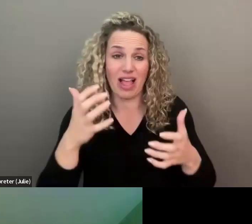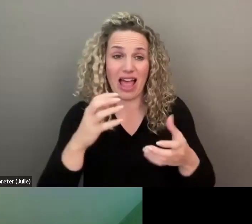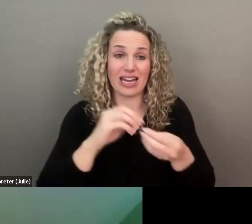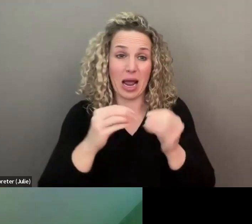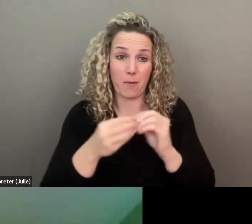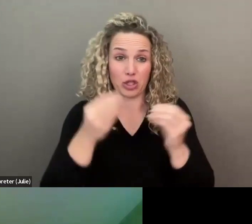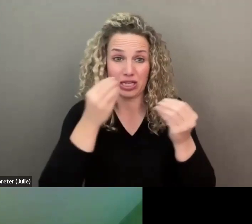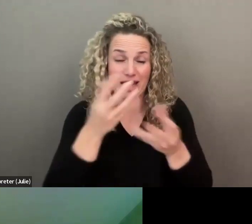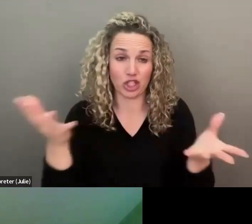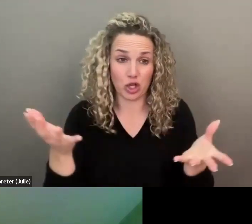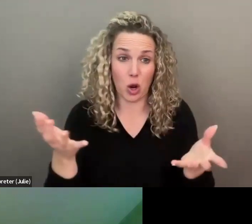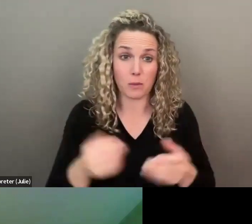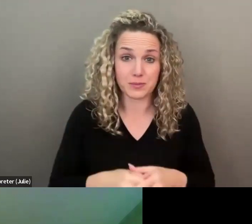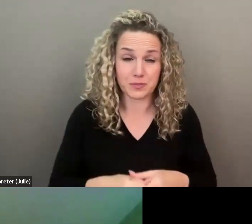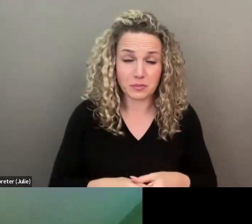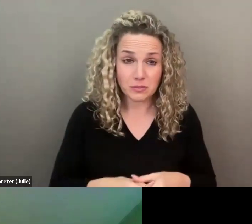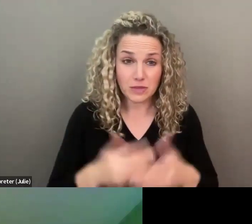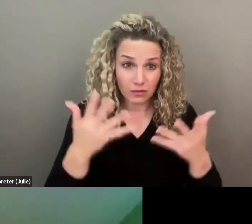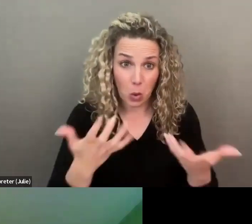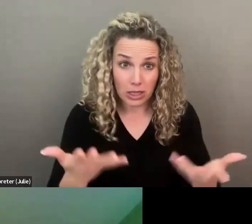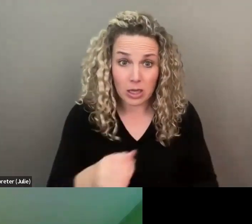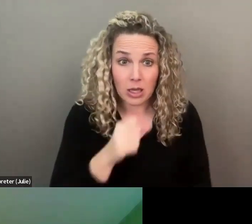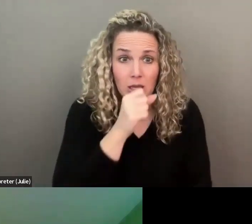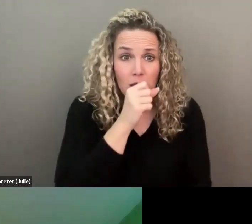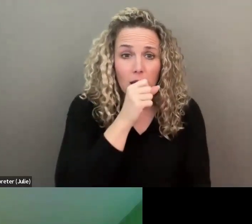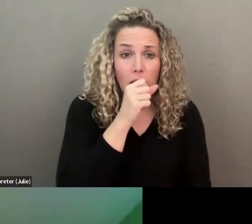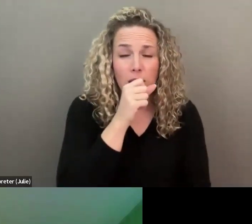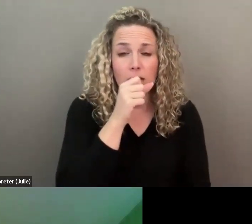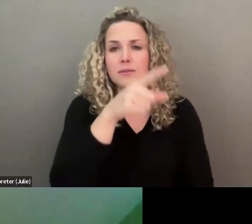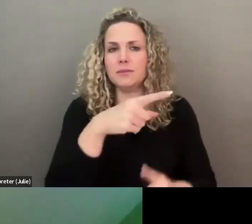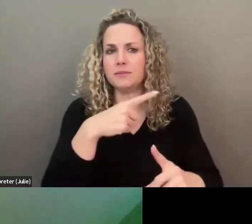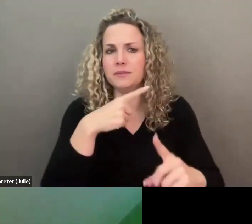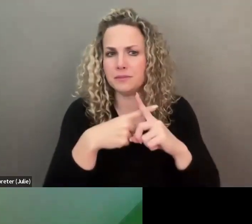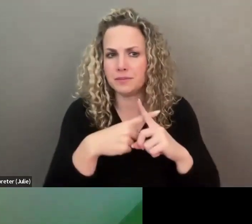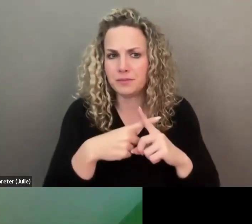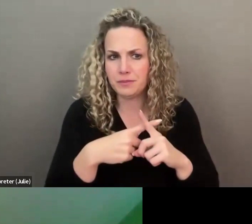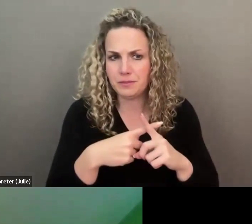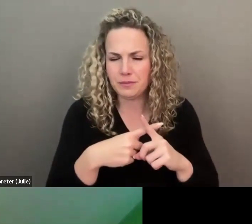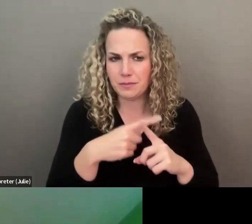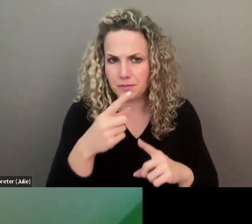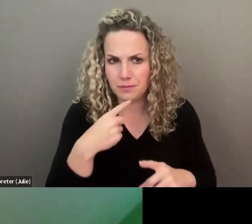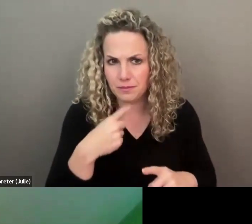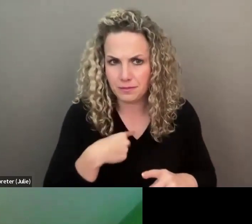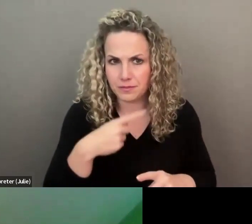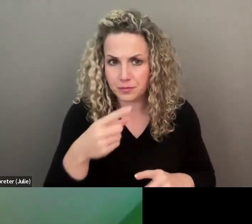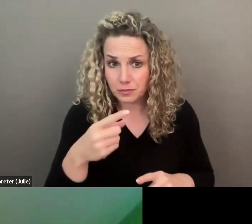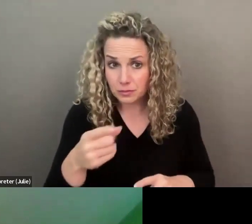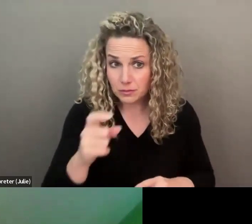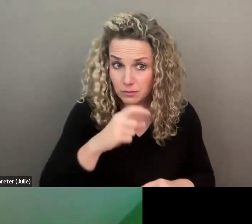at you. So if you wanna, oh, you're muted, but I'm assume you're telling me you're making me